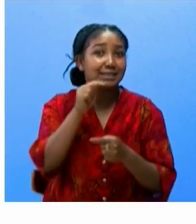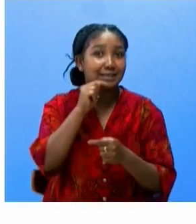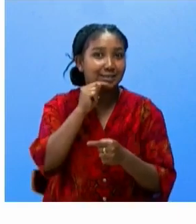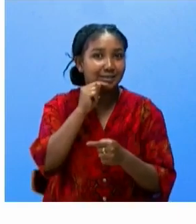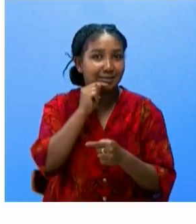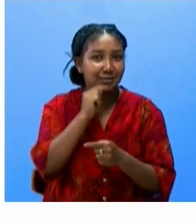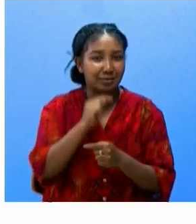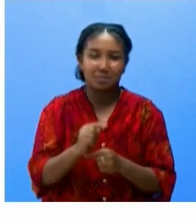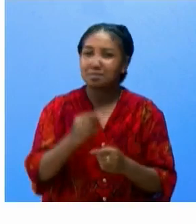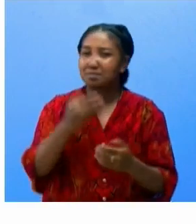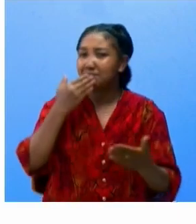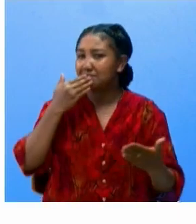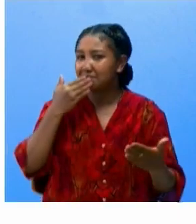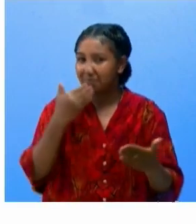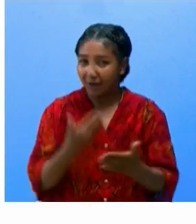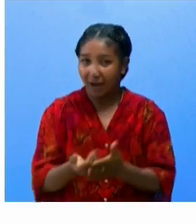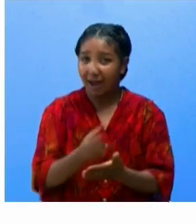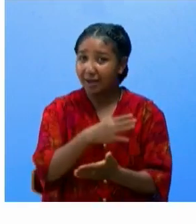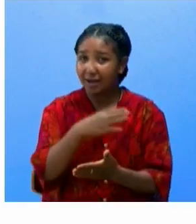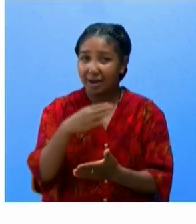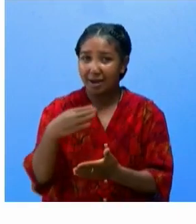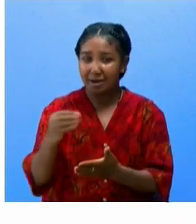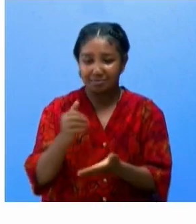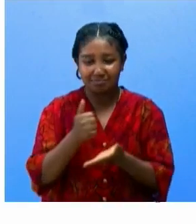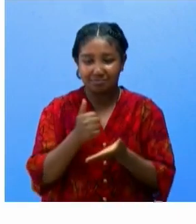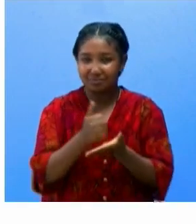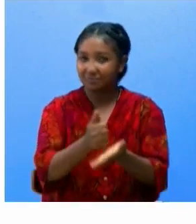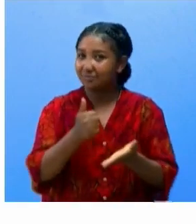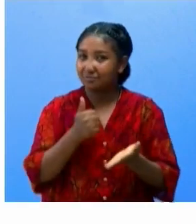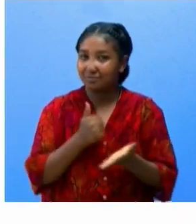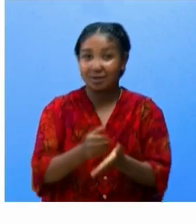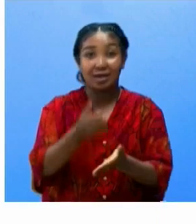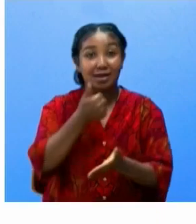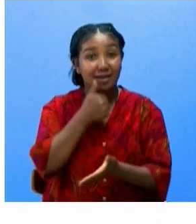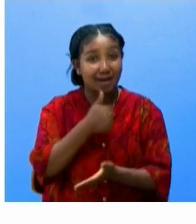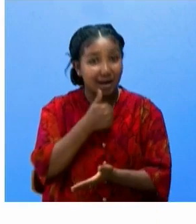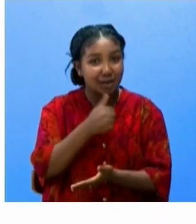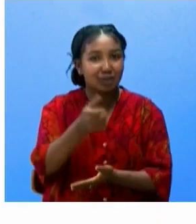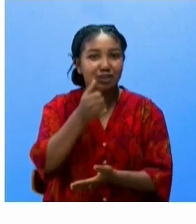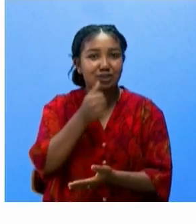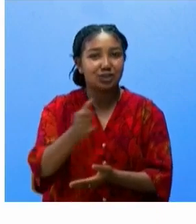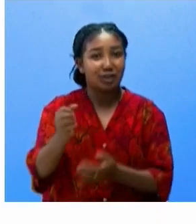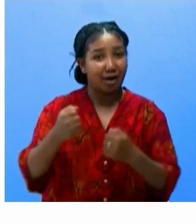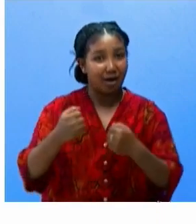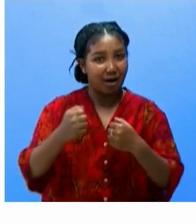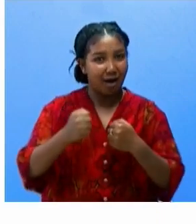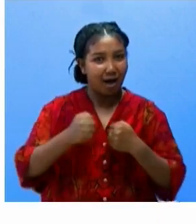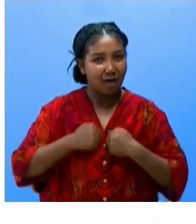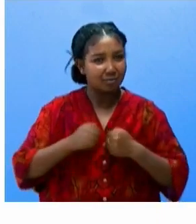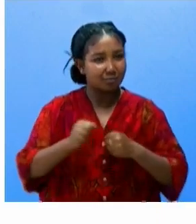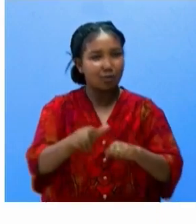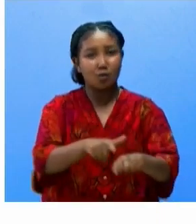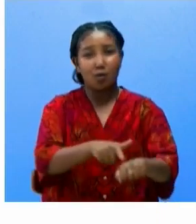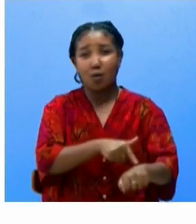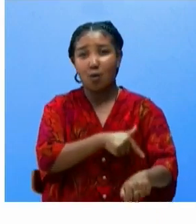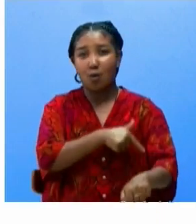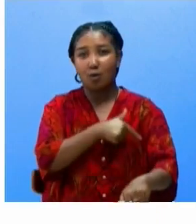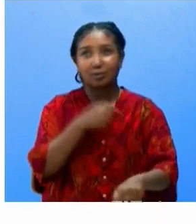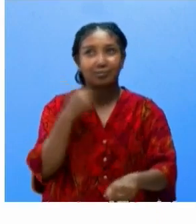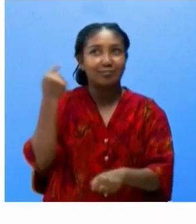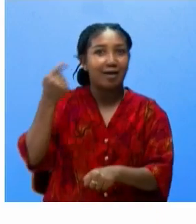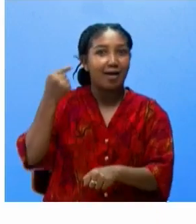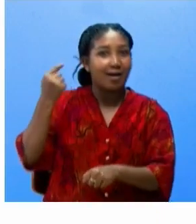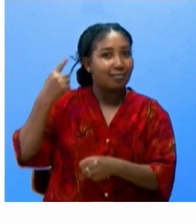a kind and helpful girl. She has long, curly